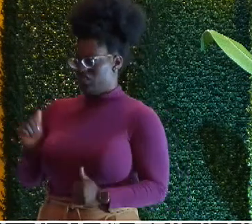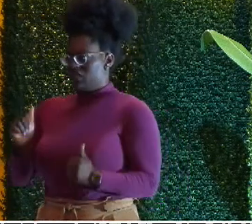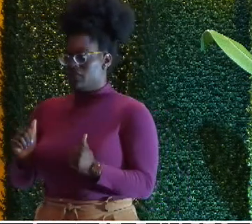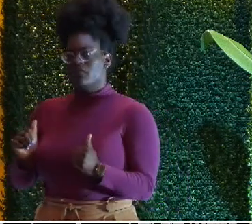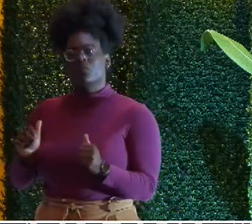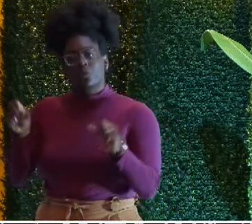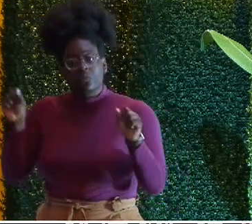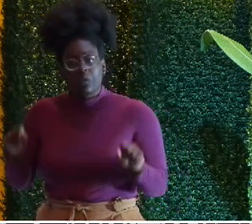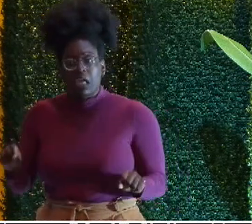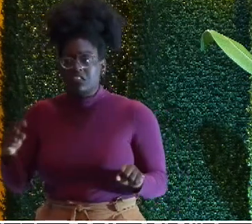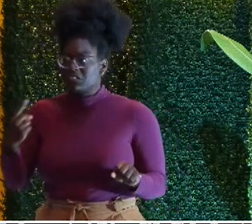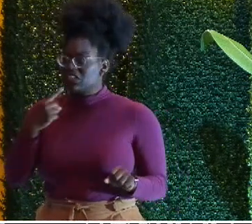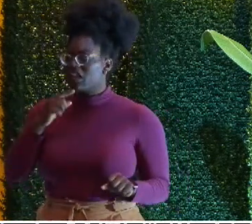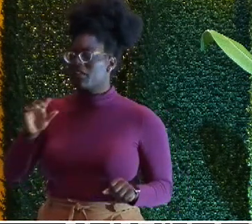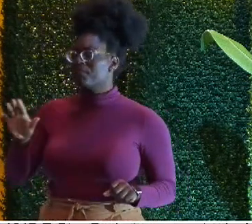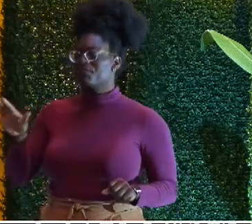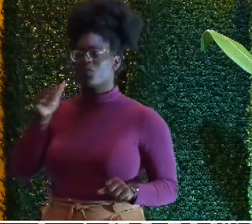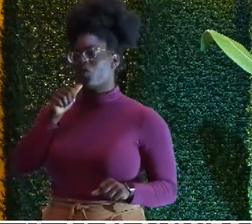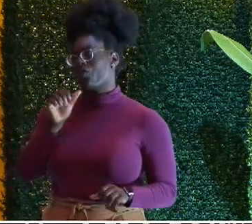Hey.